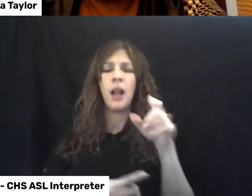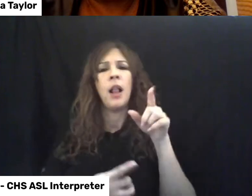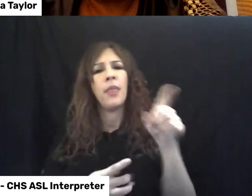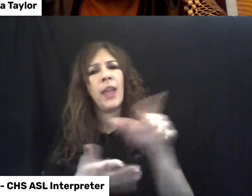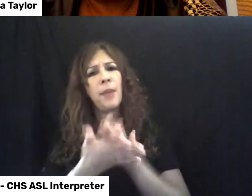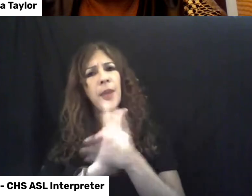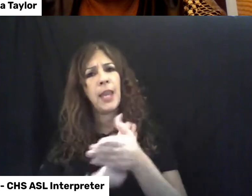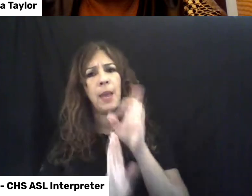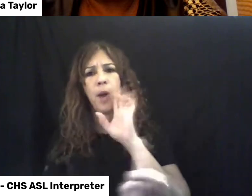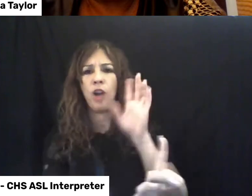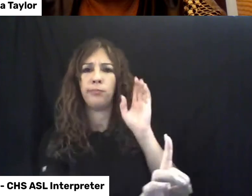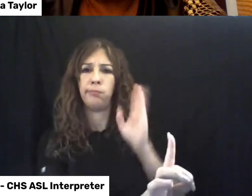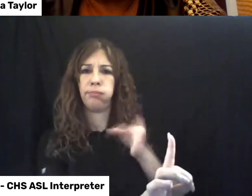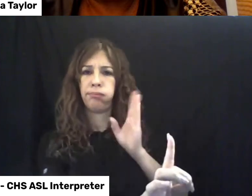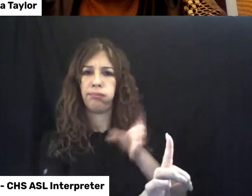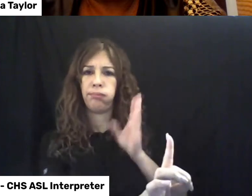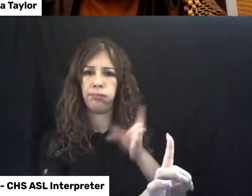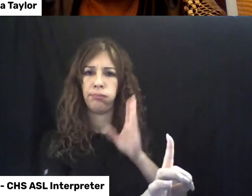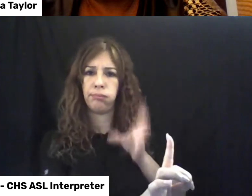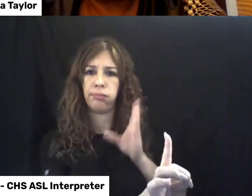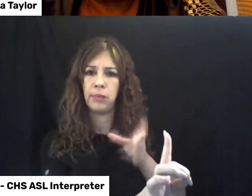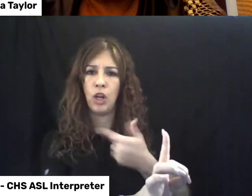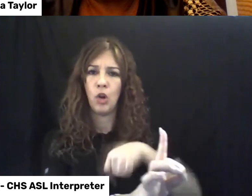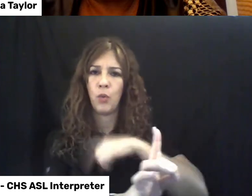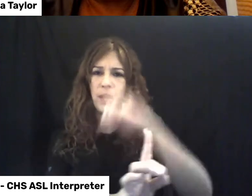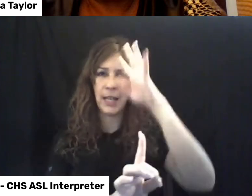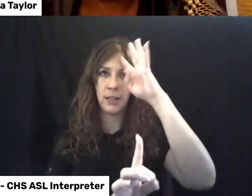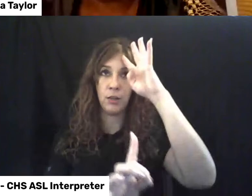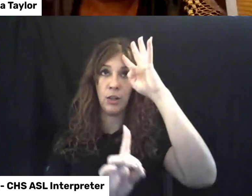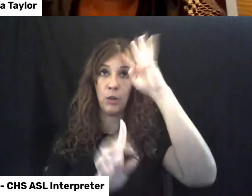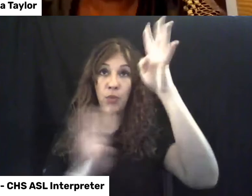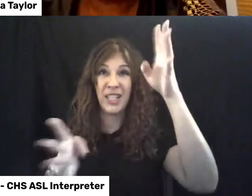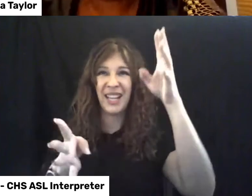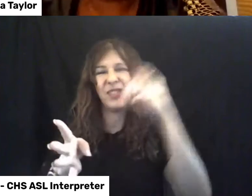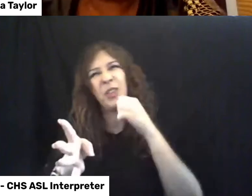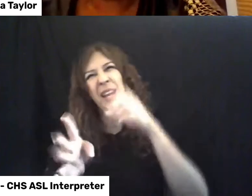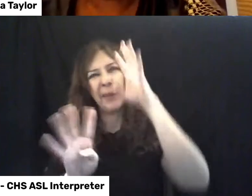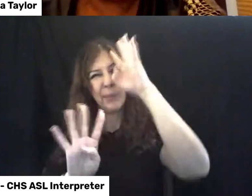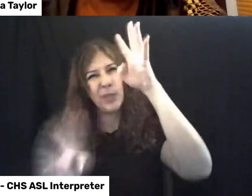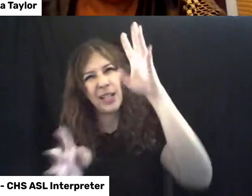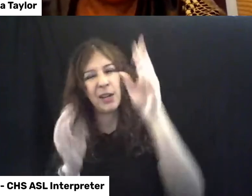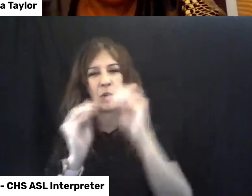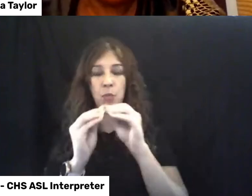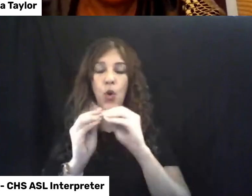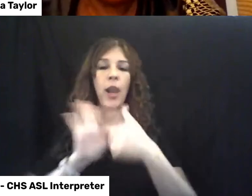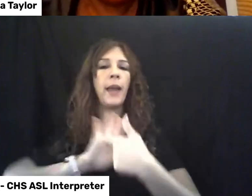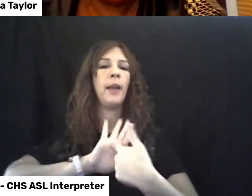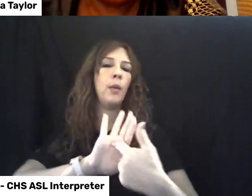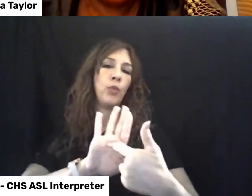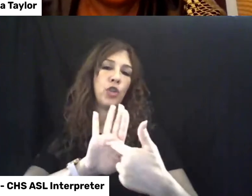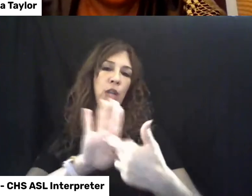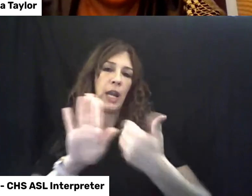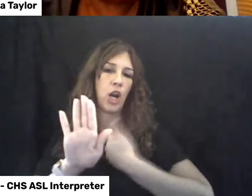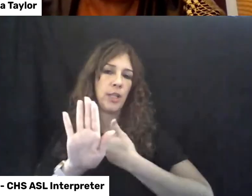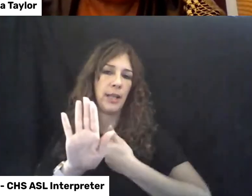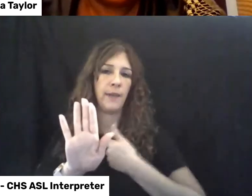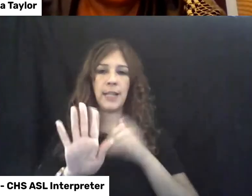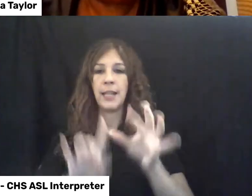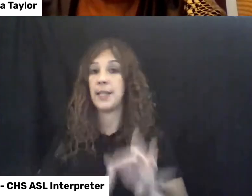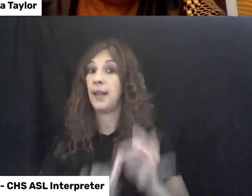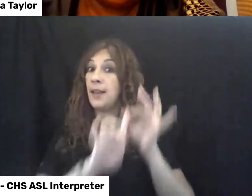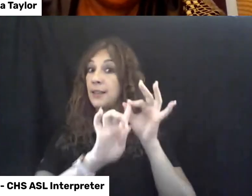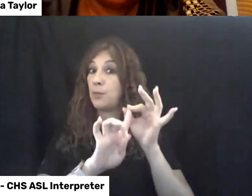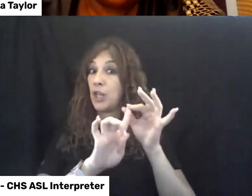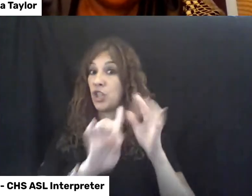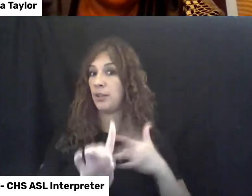to not pretend, we had to portray ourselves as a special event in order to